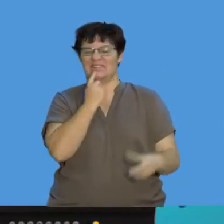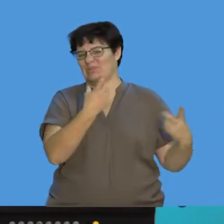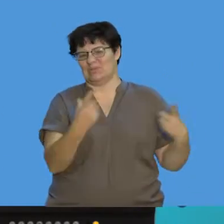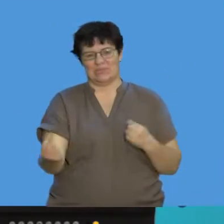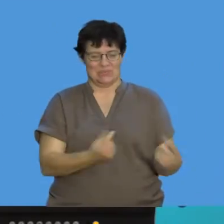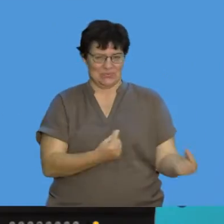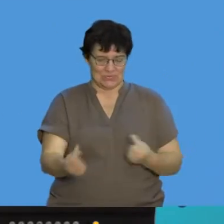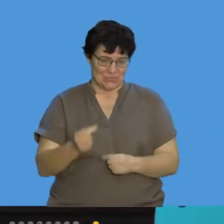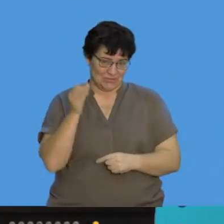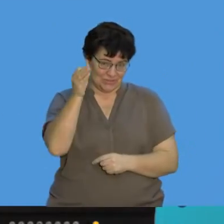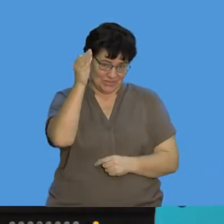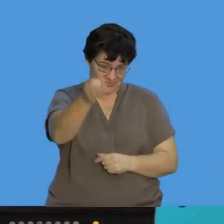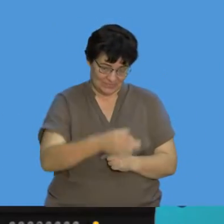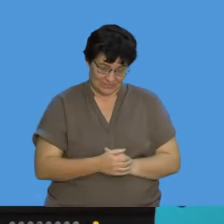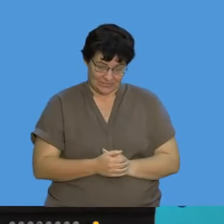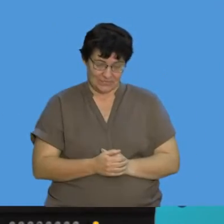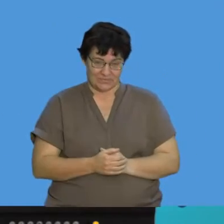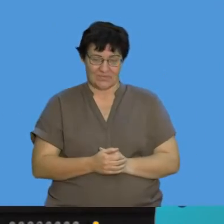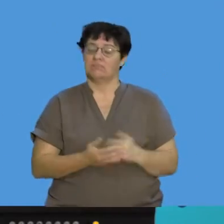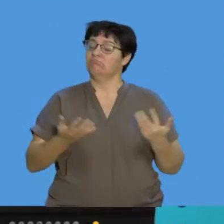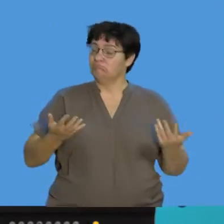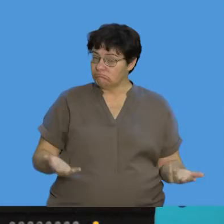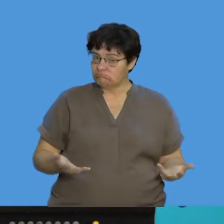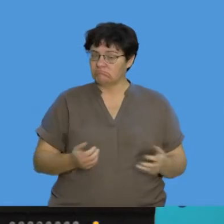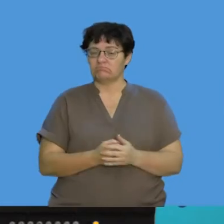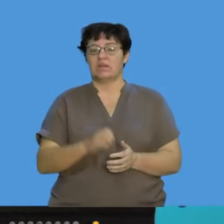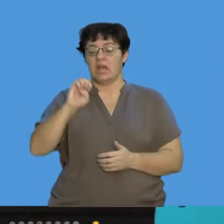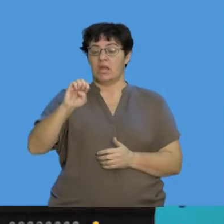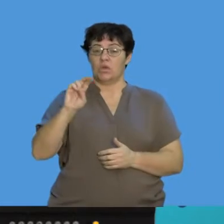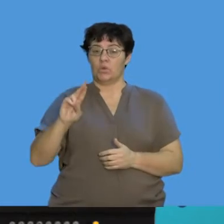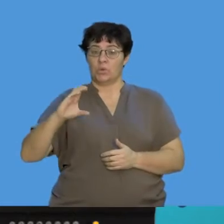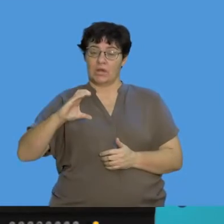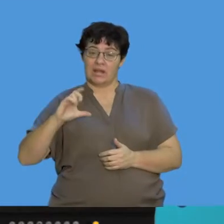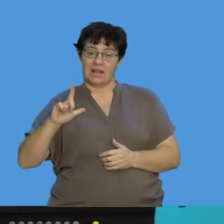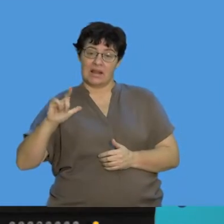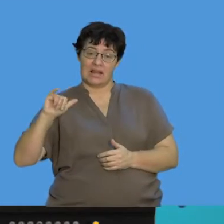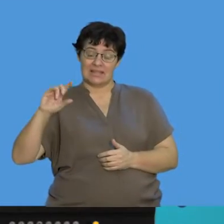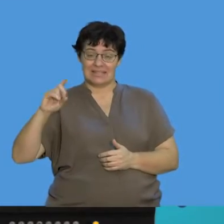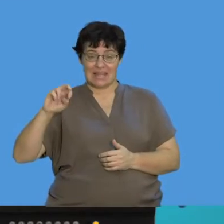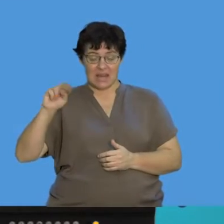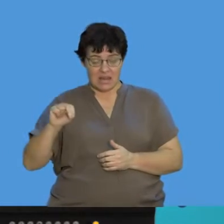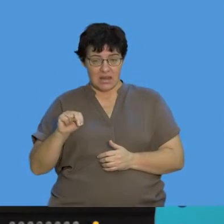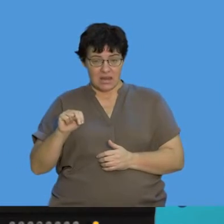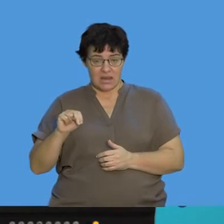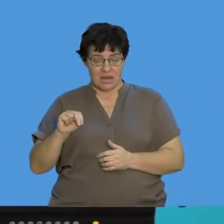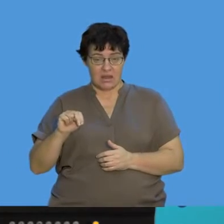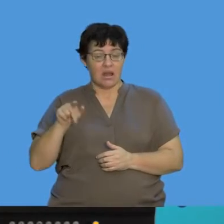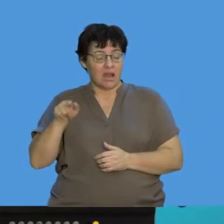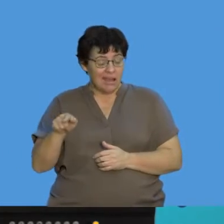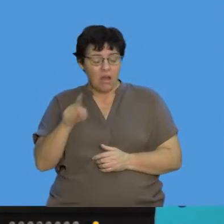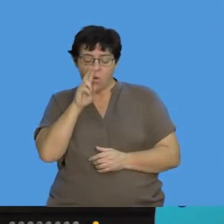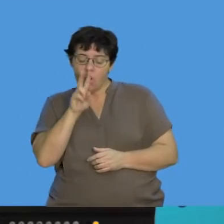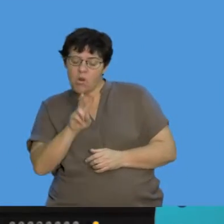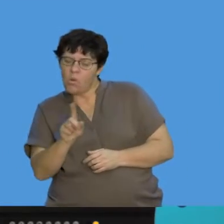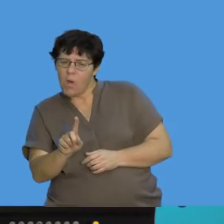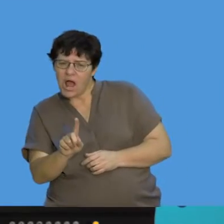do them going forward. So specifically under Euclidean geometry, we're going to look at some similarity, right? And we're going to look